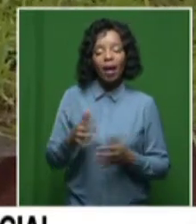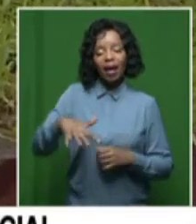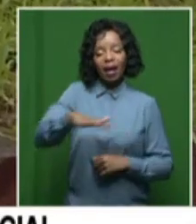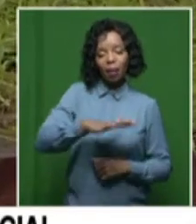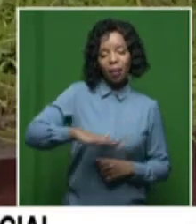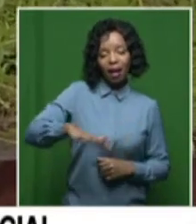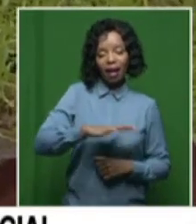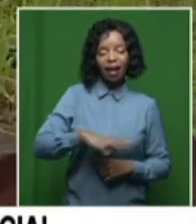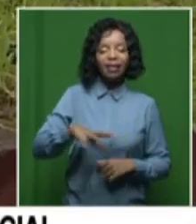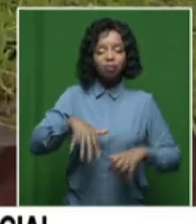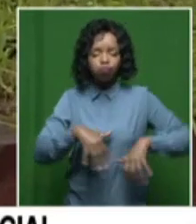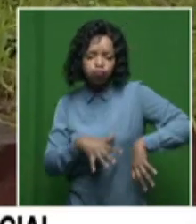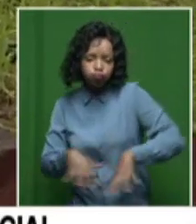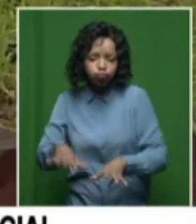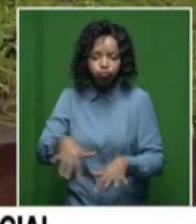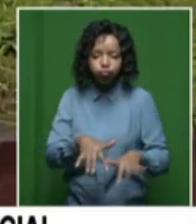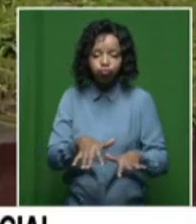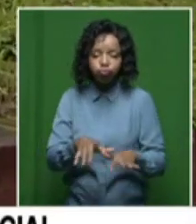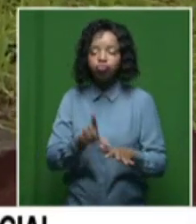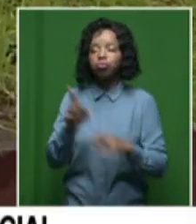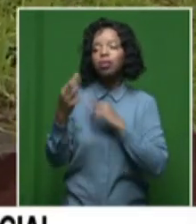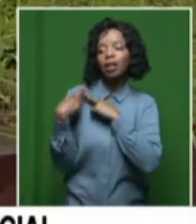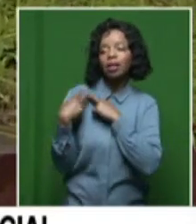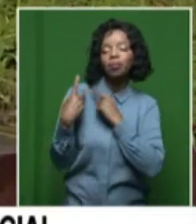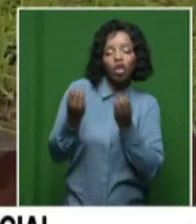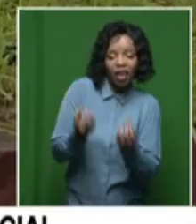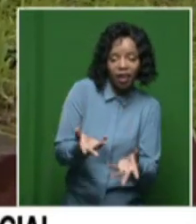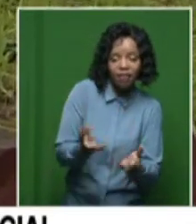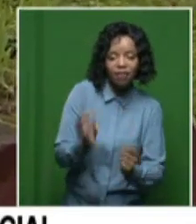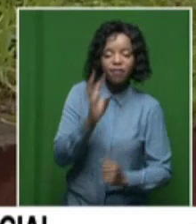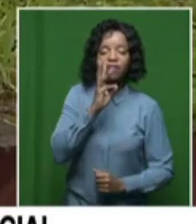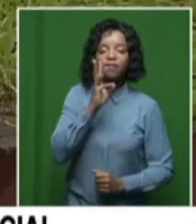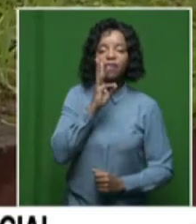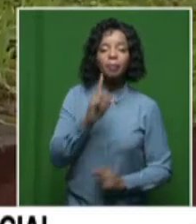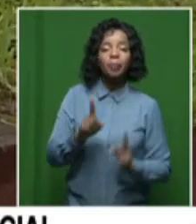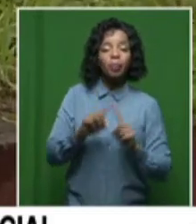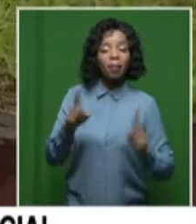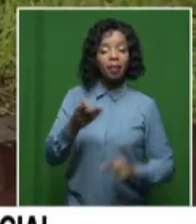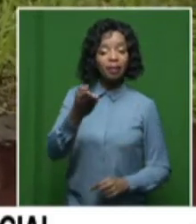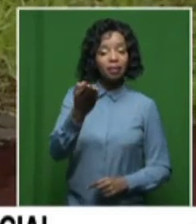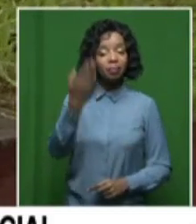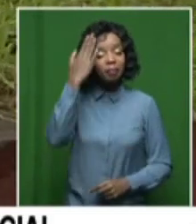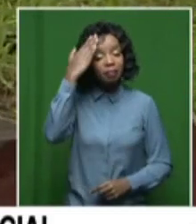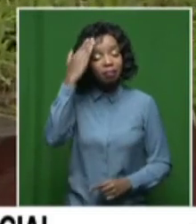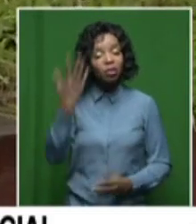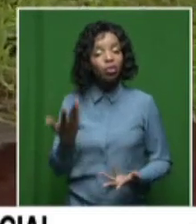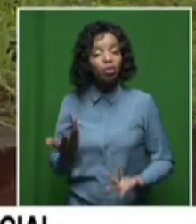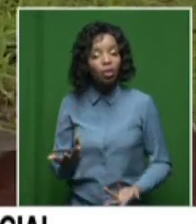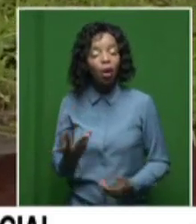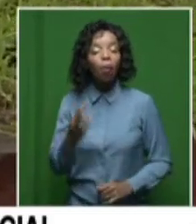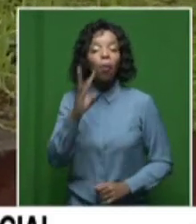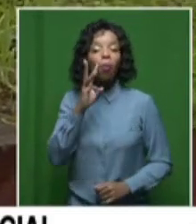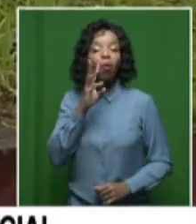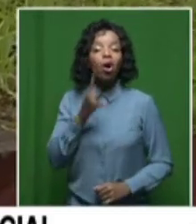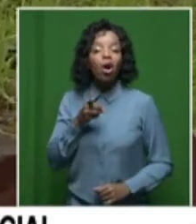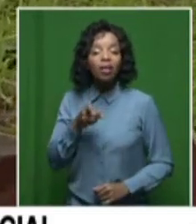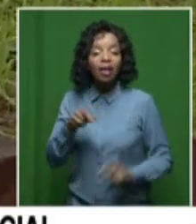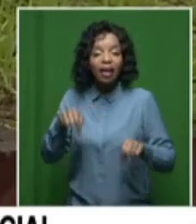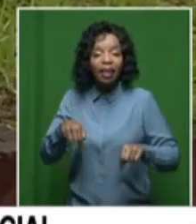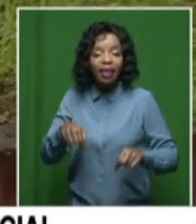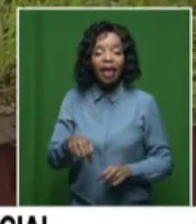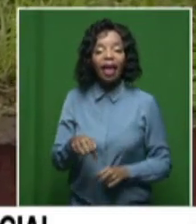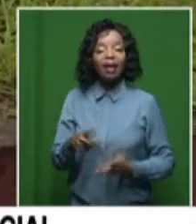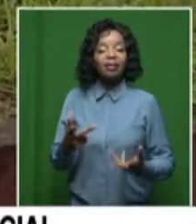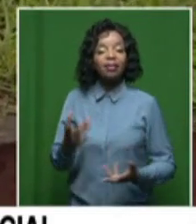areas. And you know, of course, that the access to water has been one of the bones of contention here in eThekwini